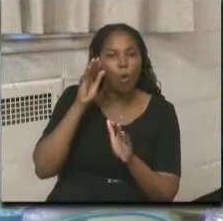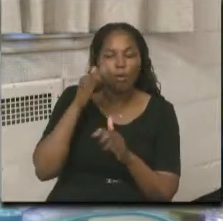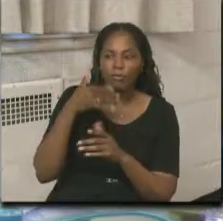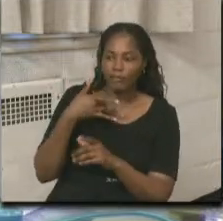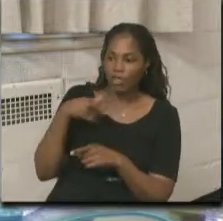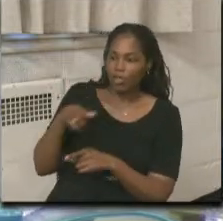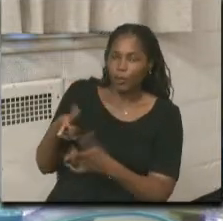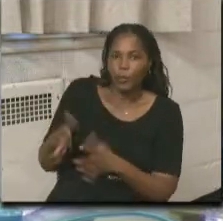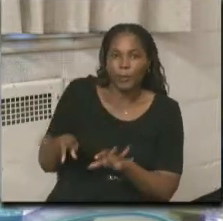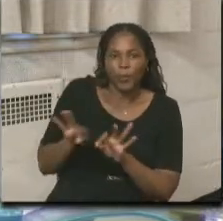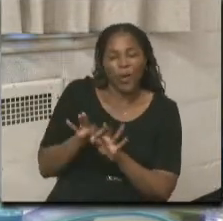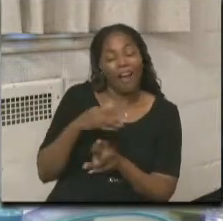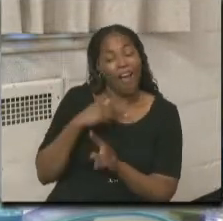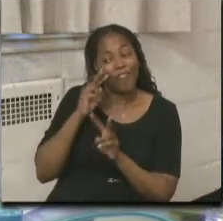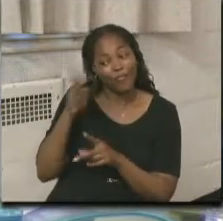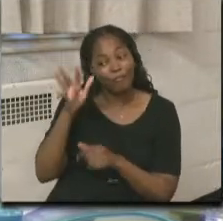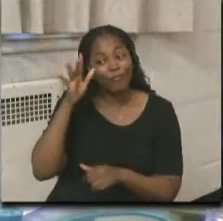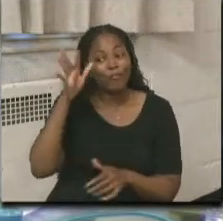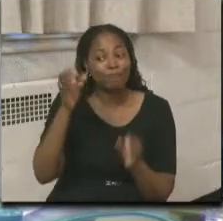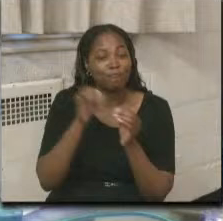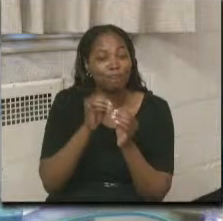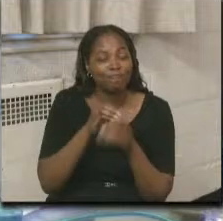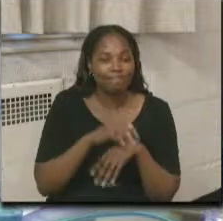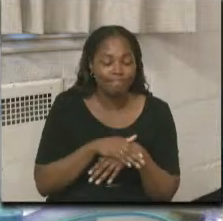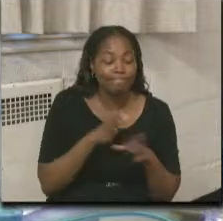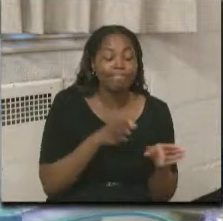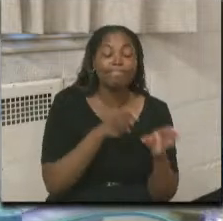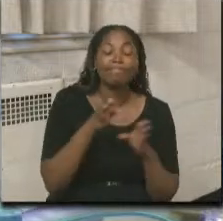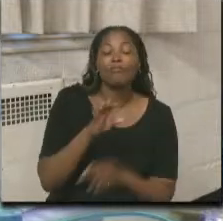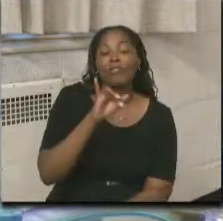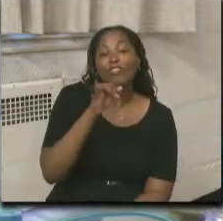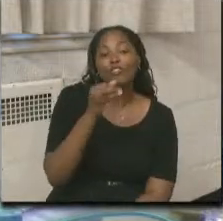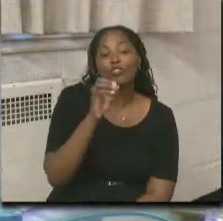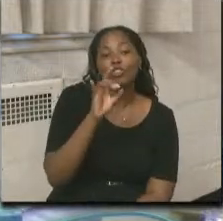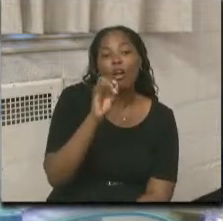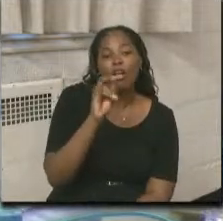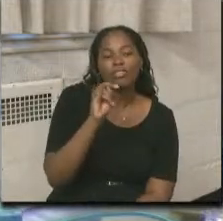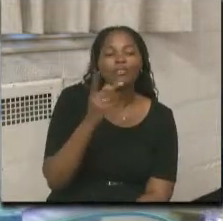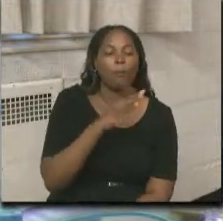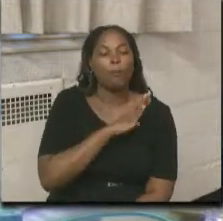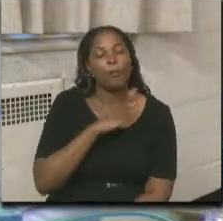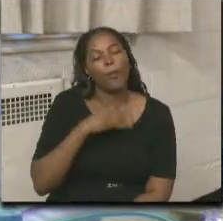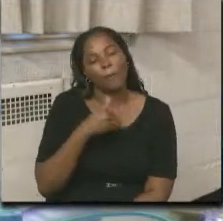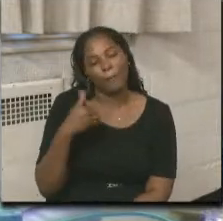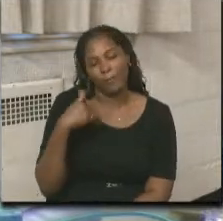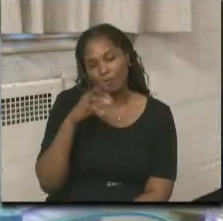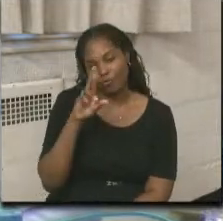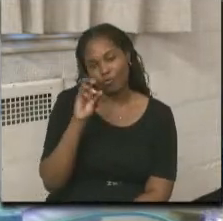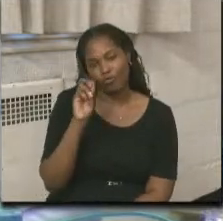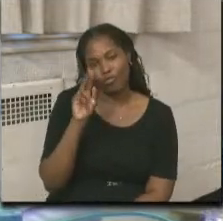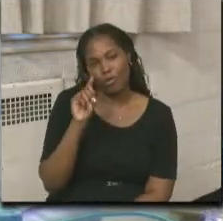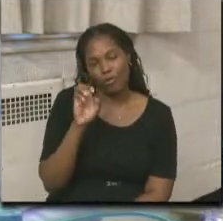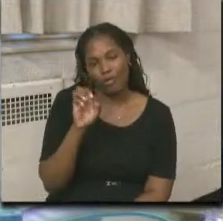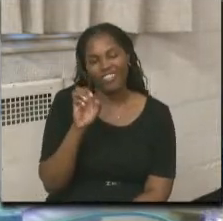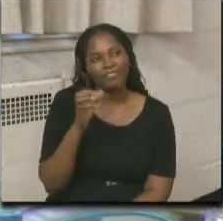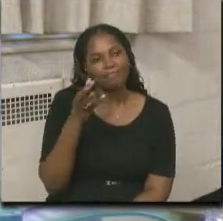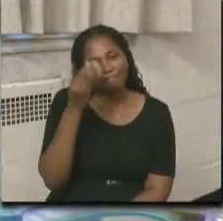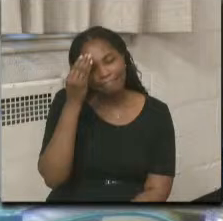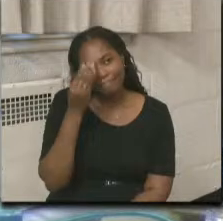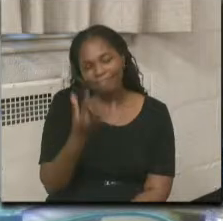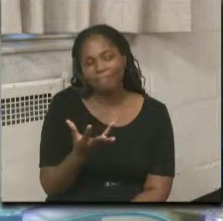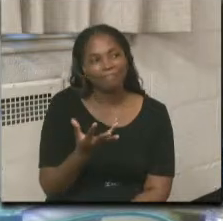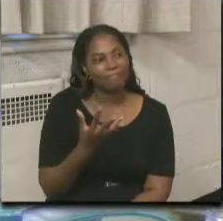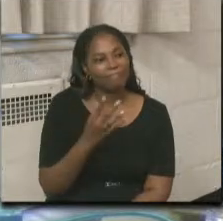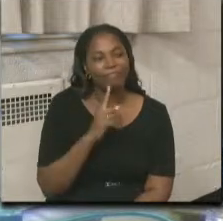sure. Jocelyn, with board member Rout, I want to say I'm just so